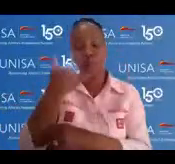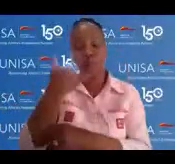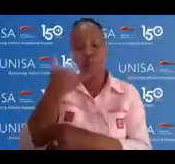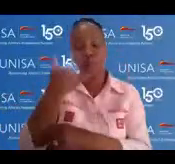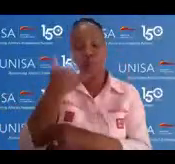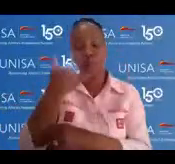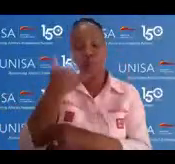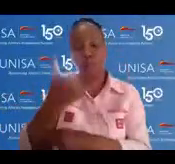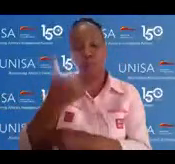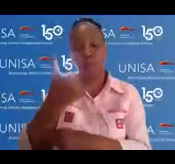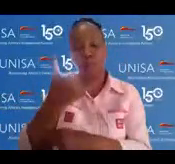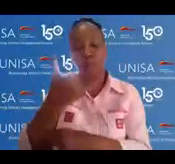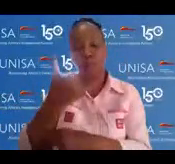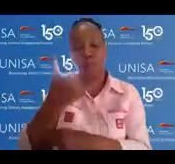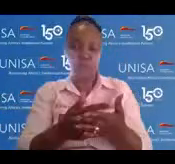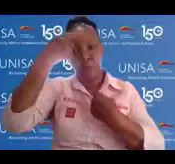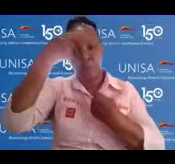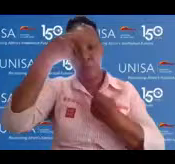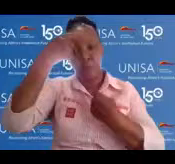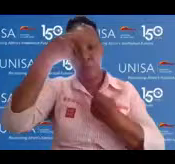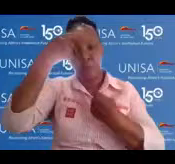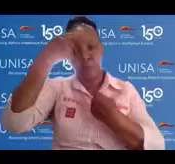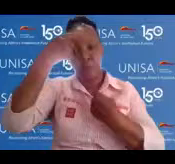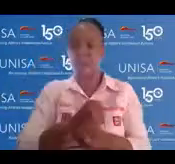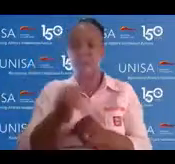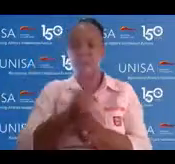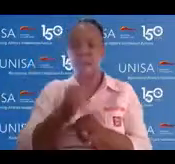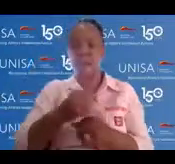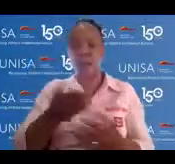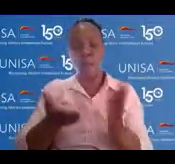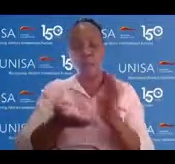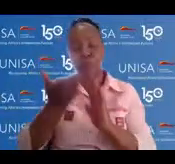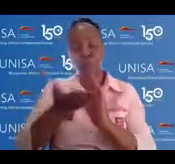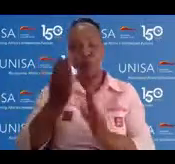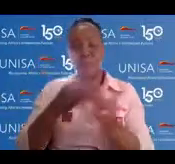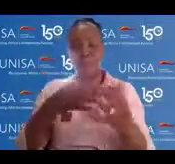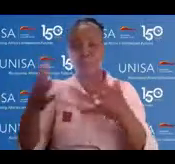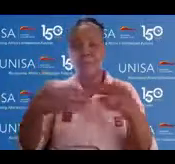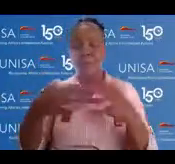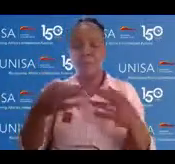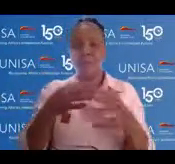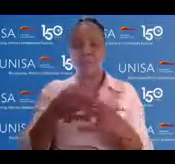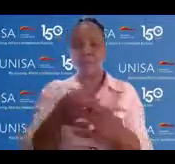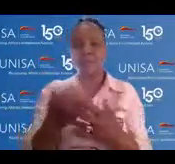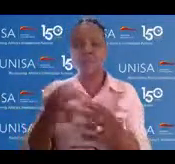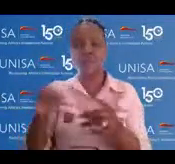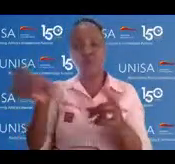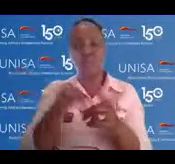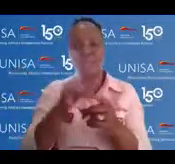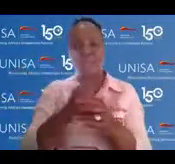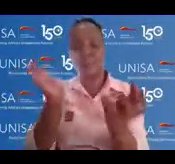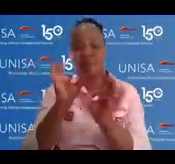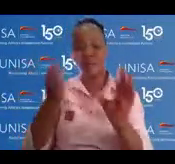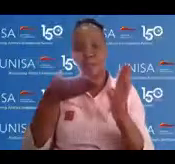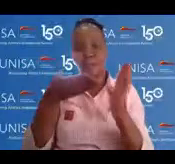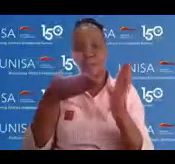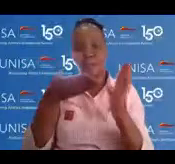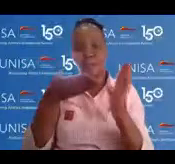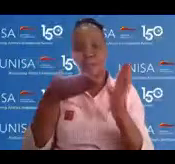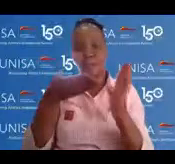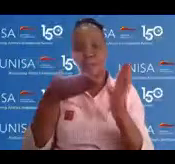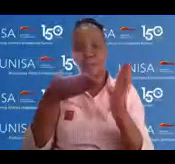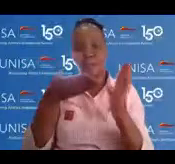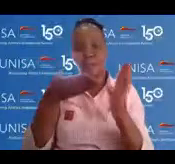those who have not uploaded anything yet, you will see it will just be blank with your initials. But if you have